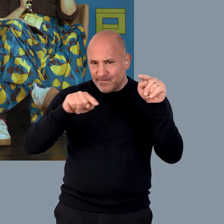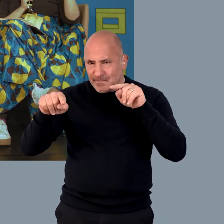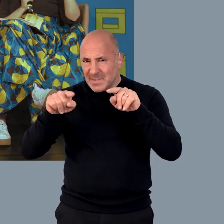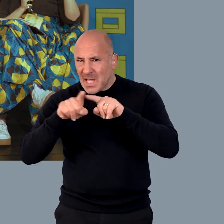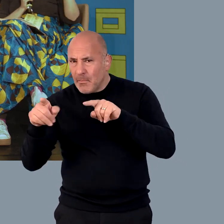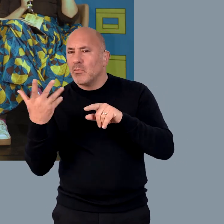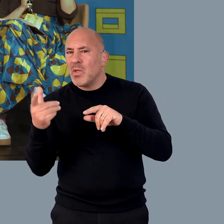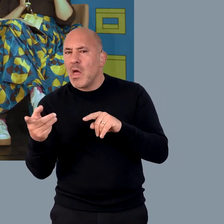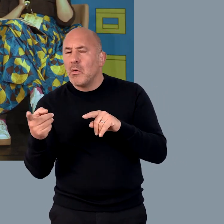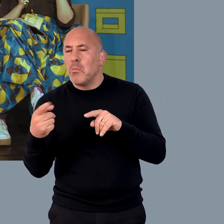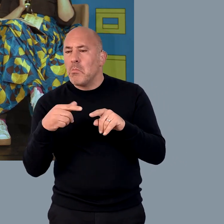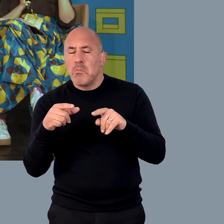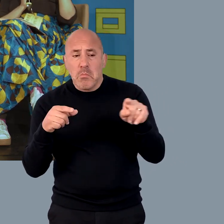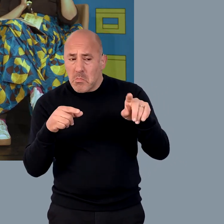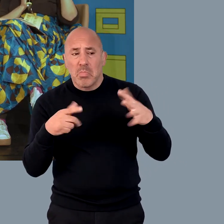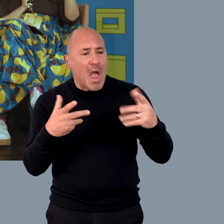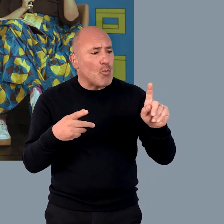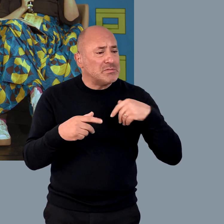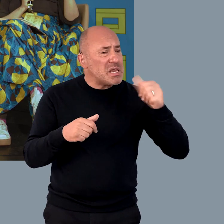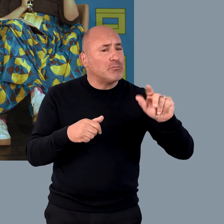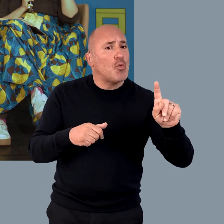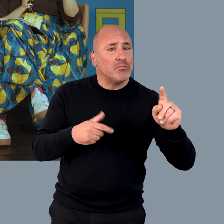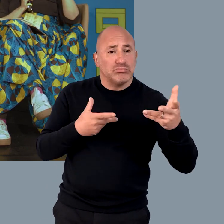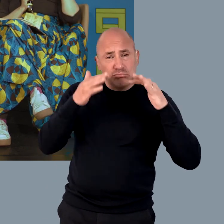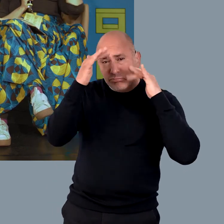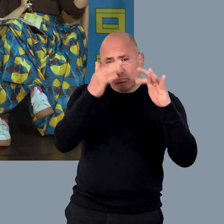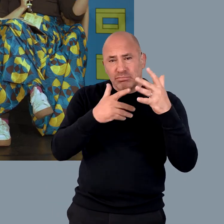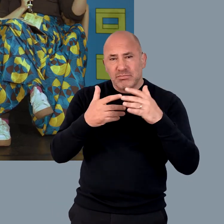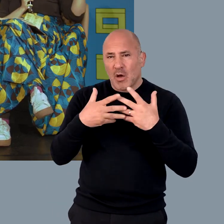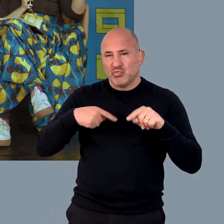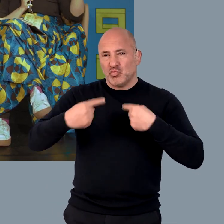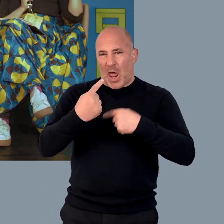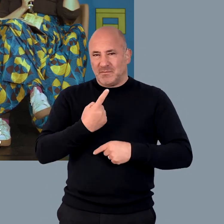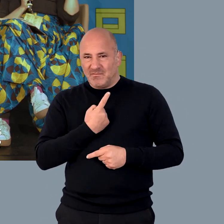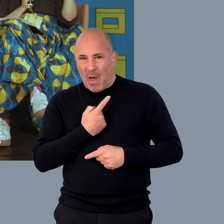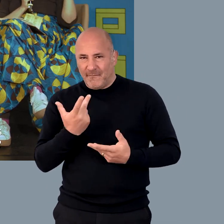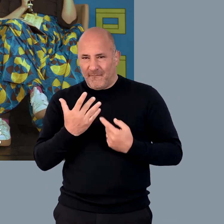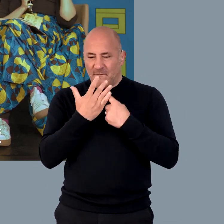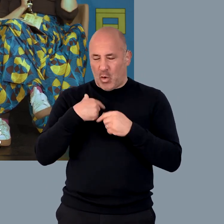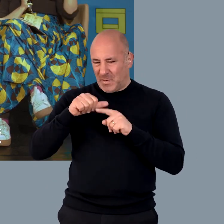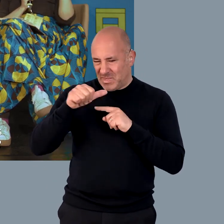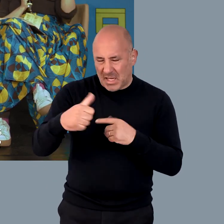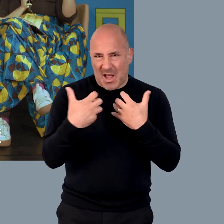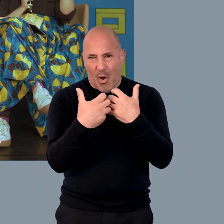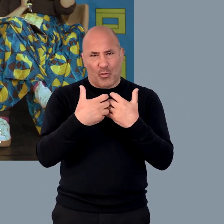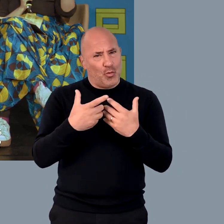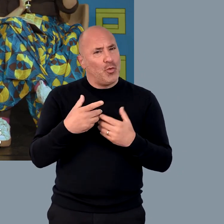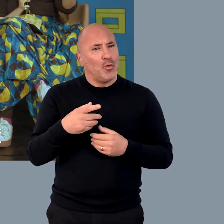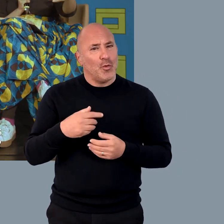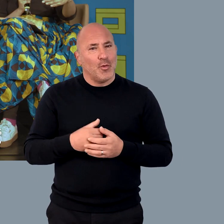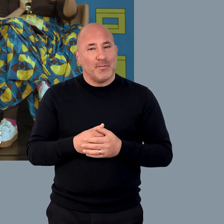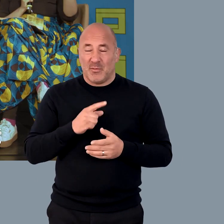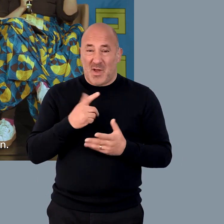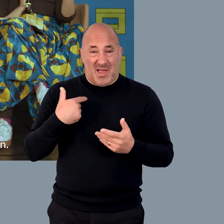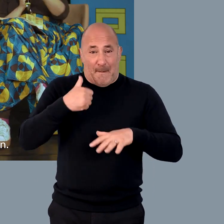finding like-minded organisations who are kind of like where you are, to then see, well, what could we do next? How are we going to challenge ourselves and push ourselves to